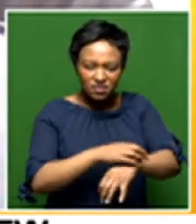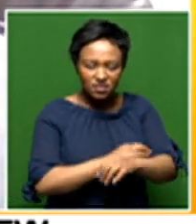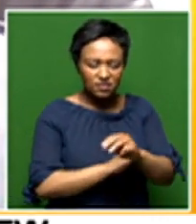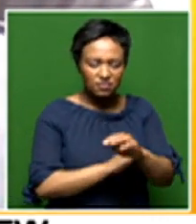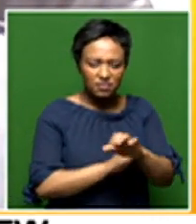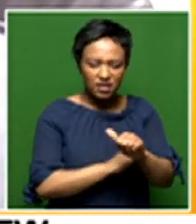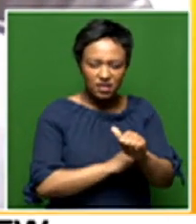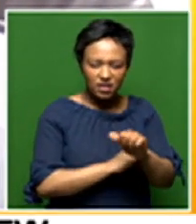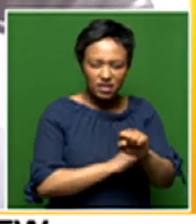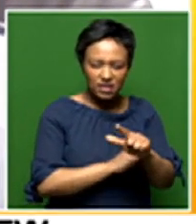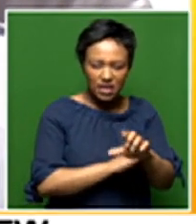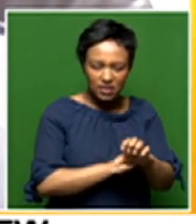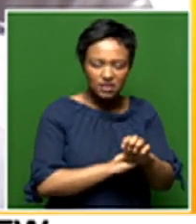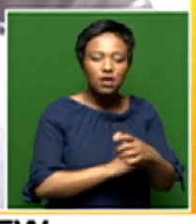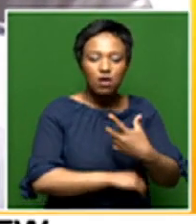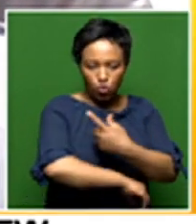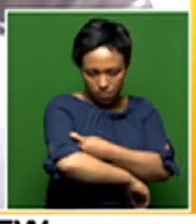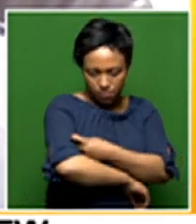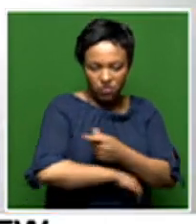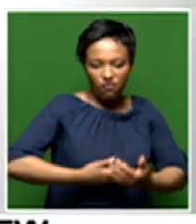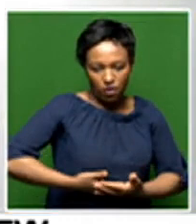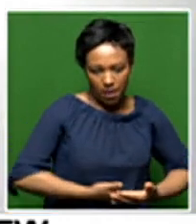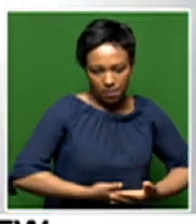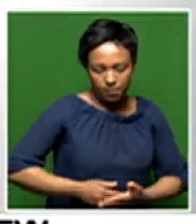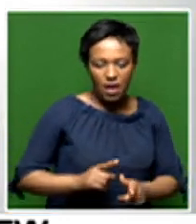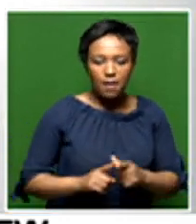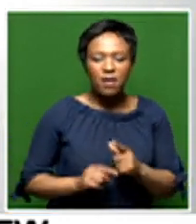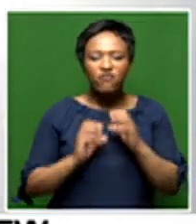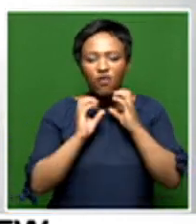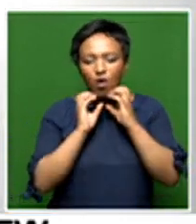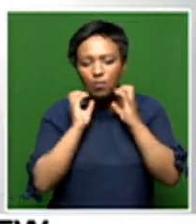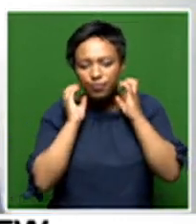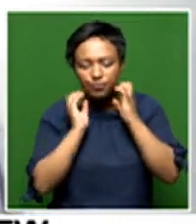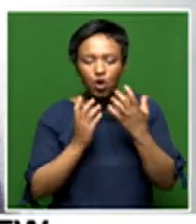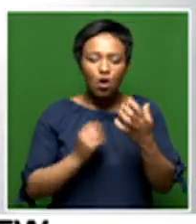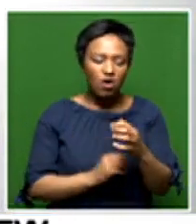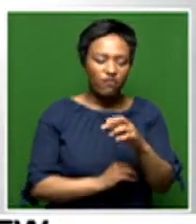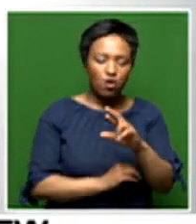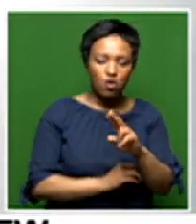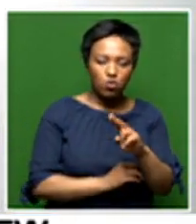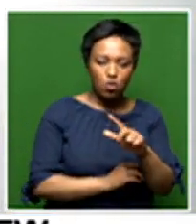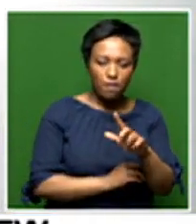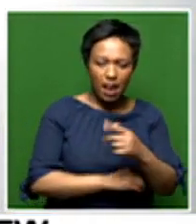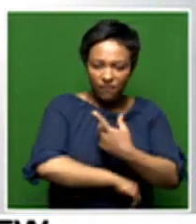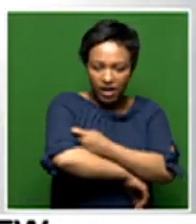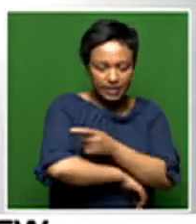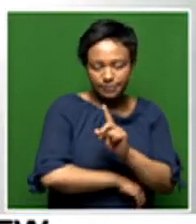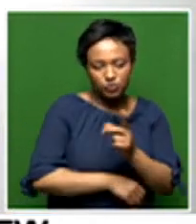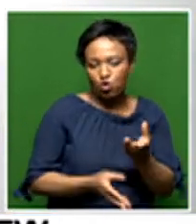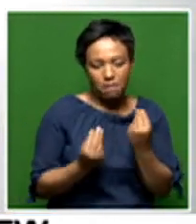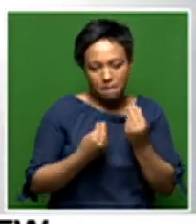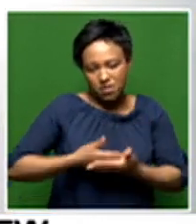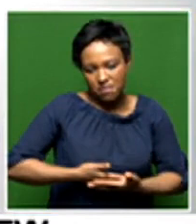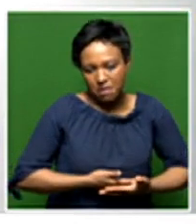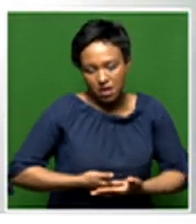but not rubella and mumps. Yeah. So the best thing is that those who participate in the